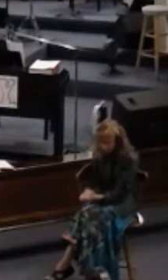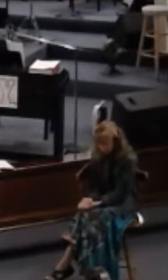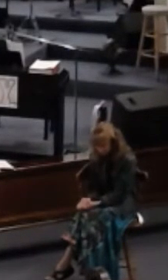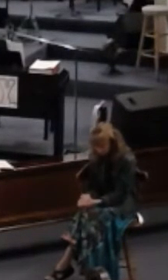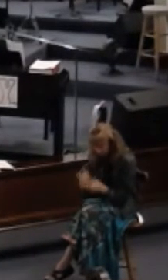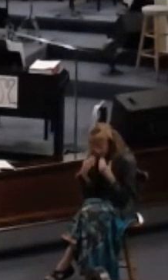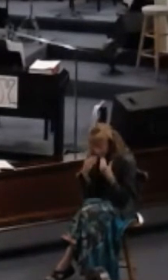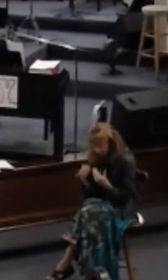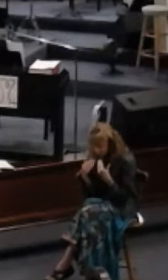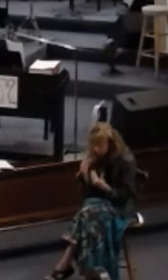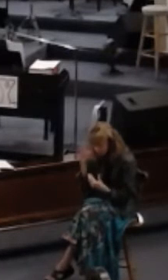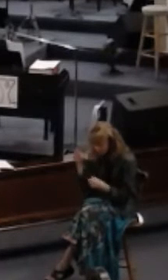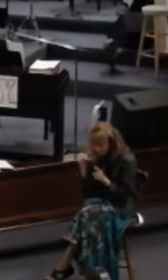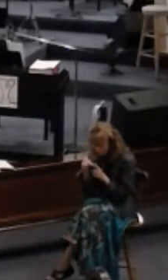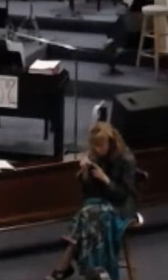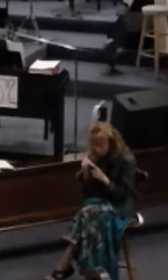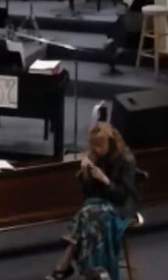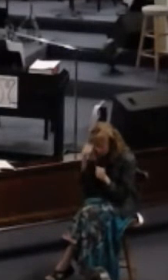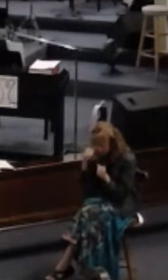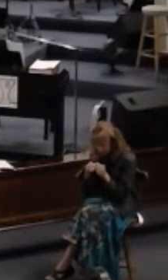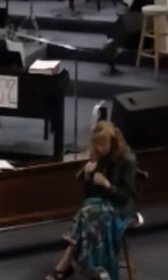thank you for your word that reminds us